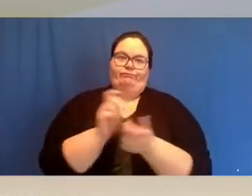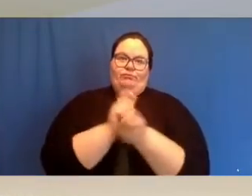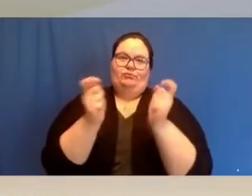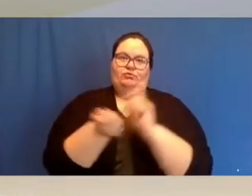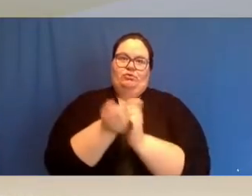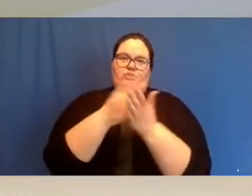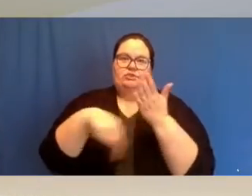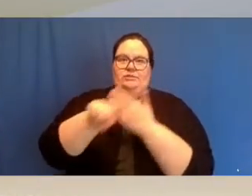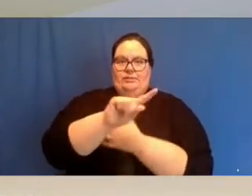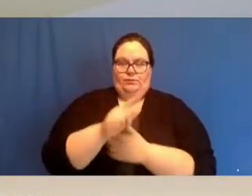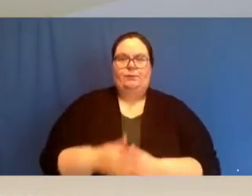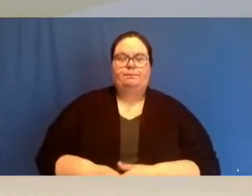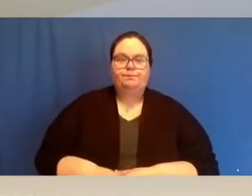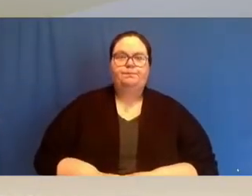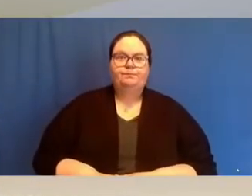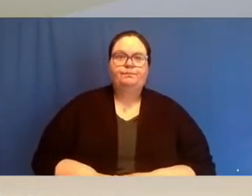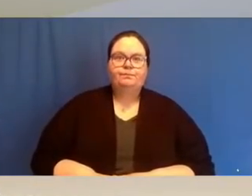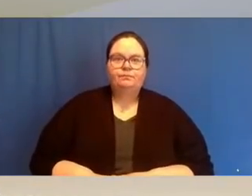next week.